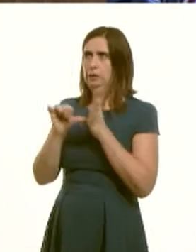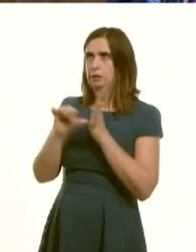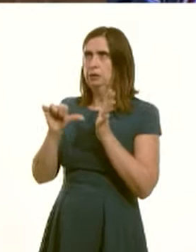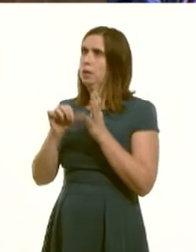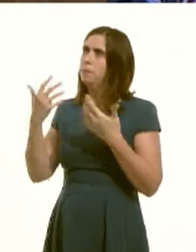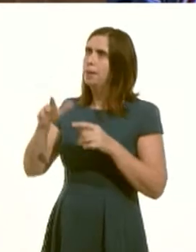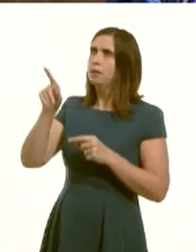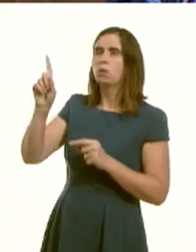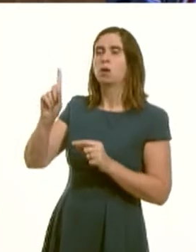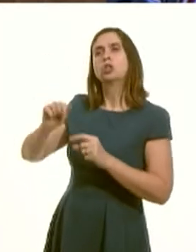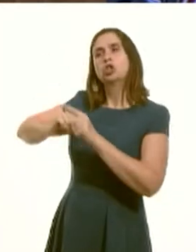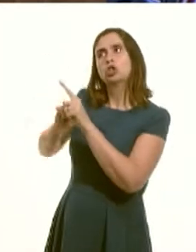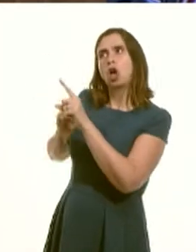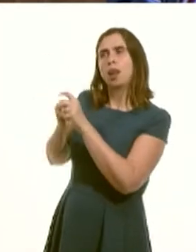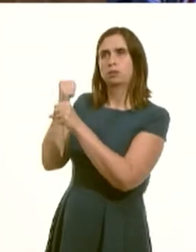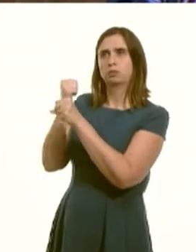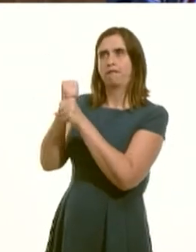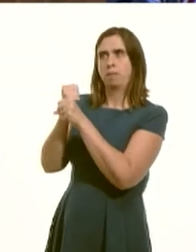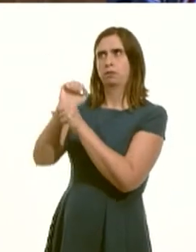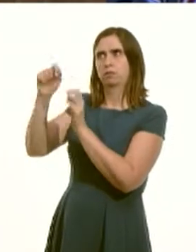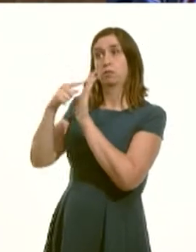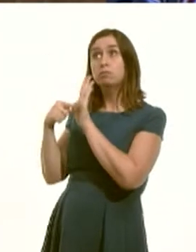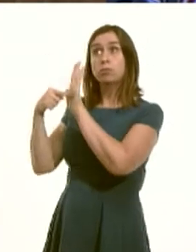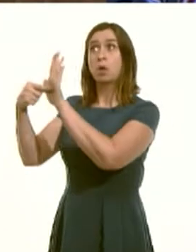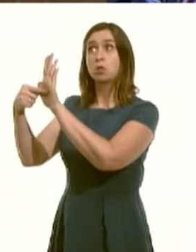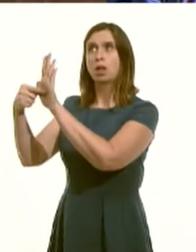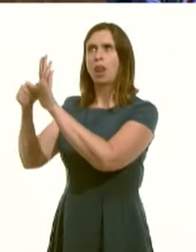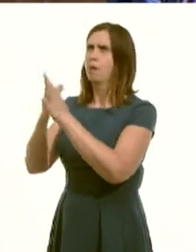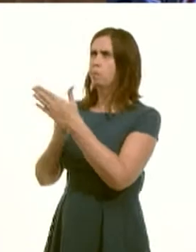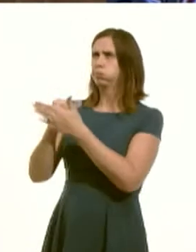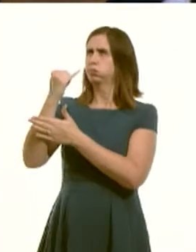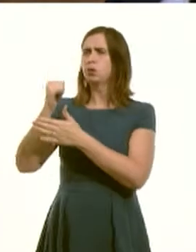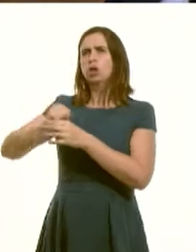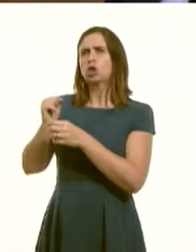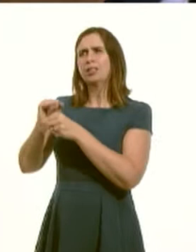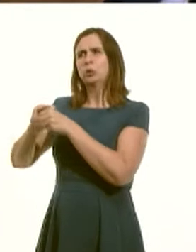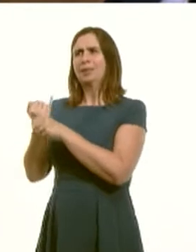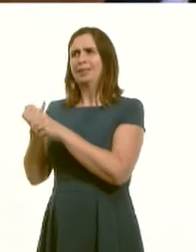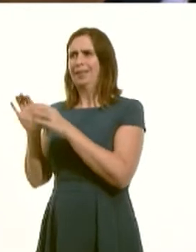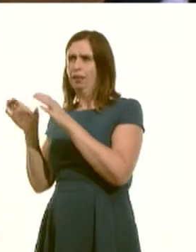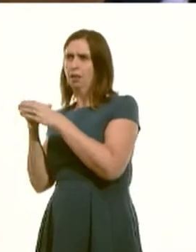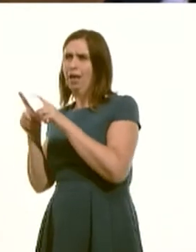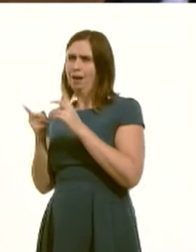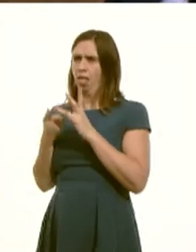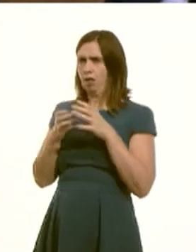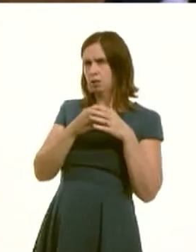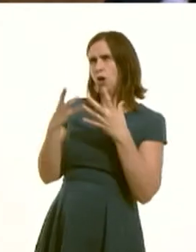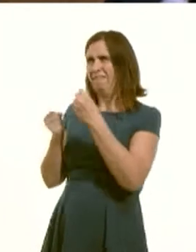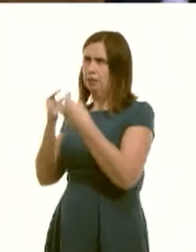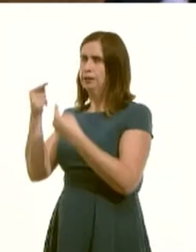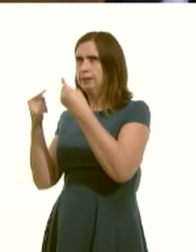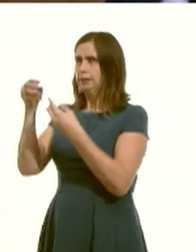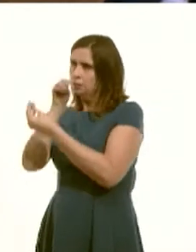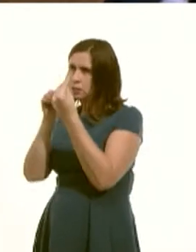Scottish government's proposals from the Scottish Whiskey Association, I understand, and others. We now wait to see what